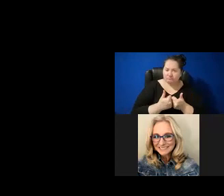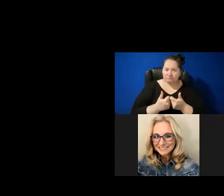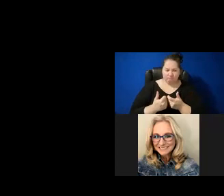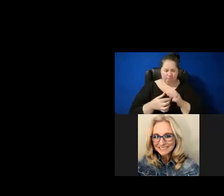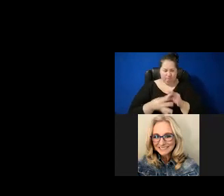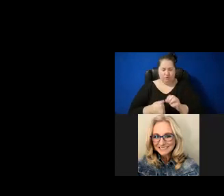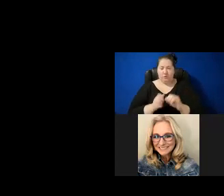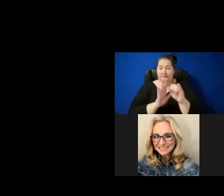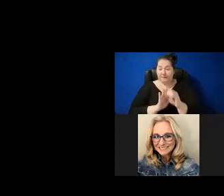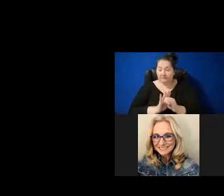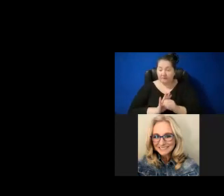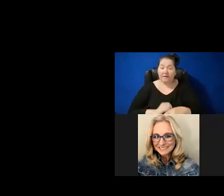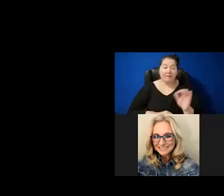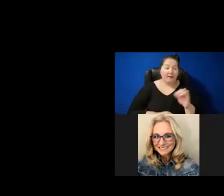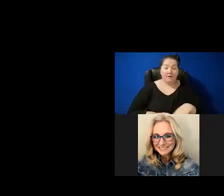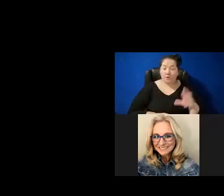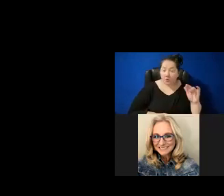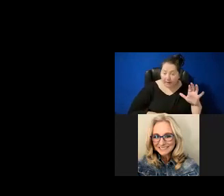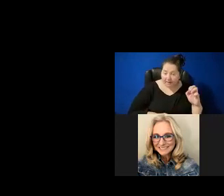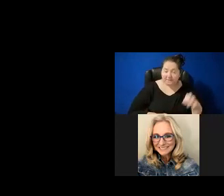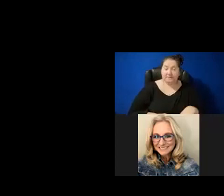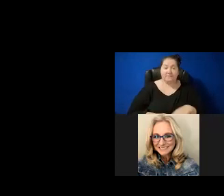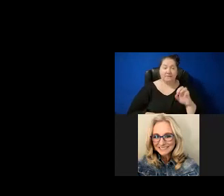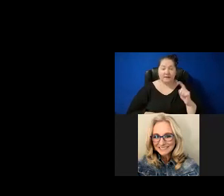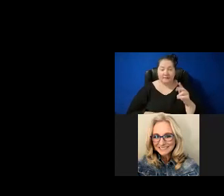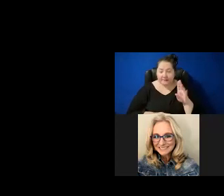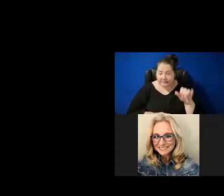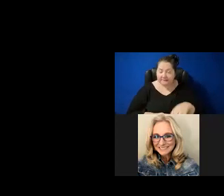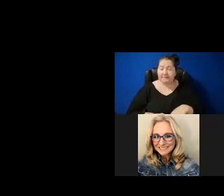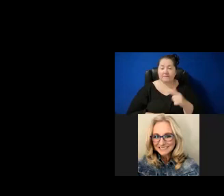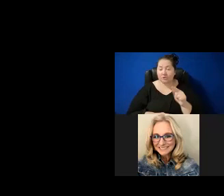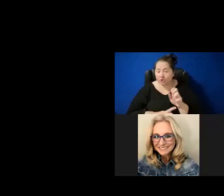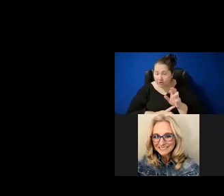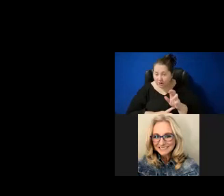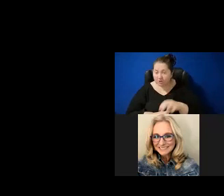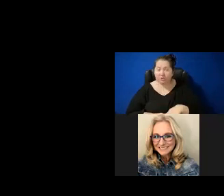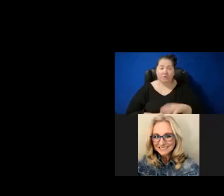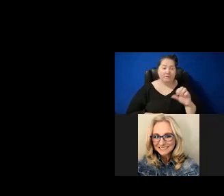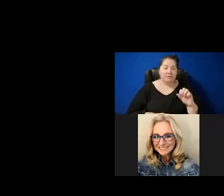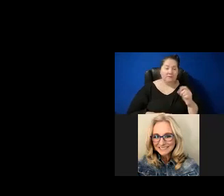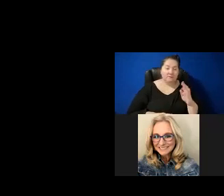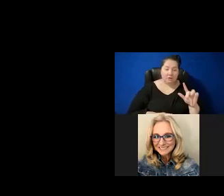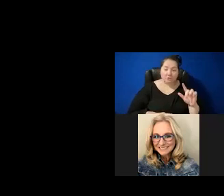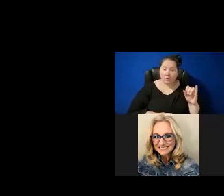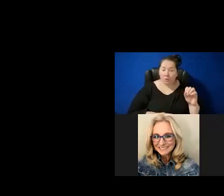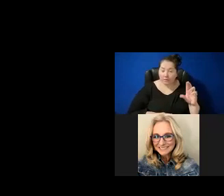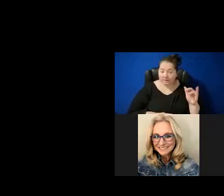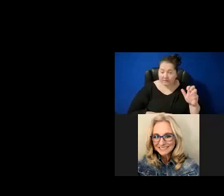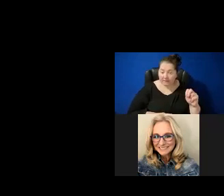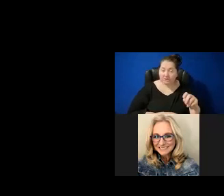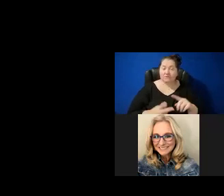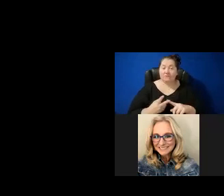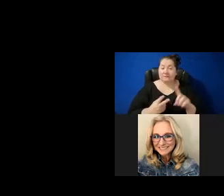identities. So factors such as race, ethnicity, gender, sexual orientation, and even